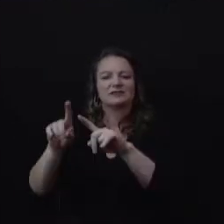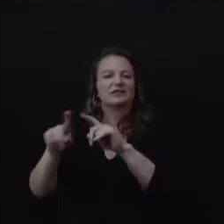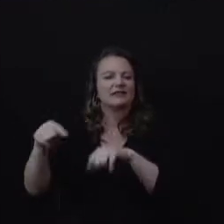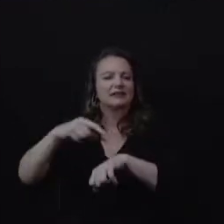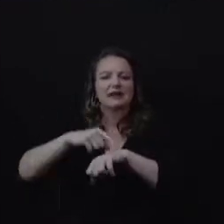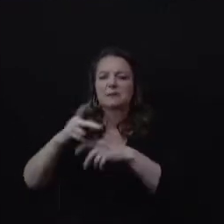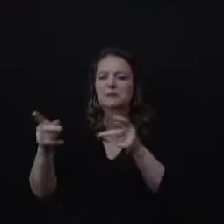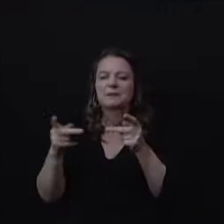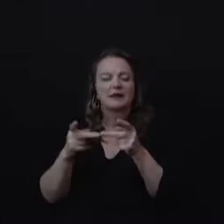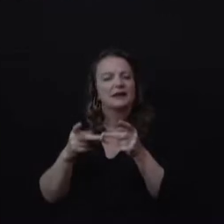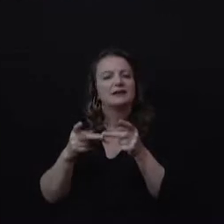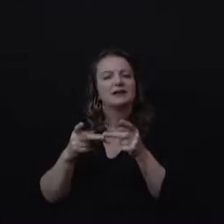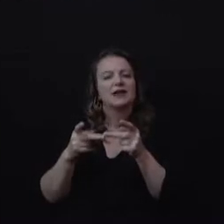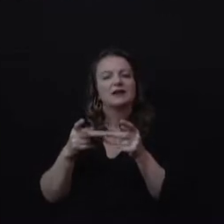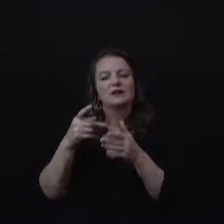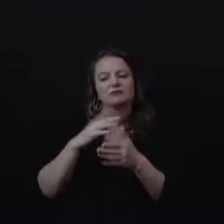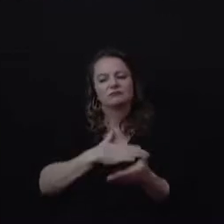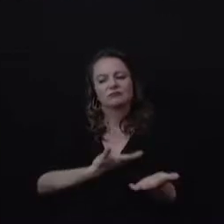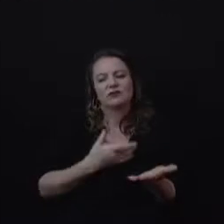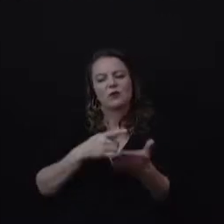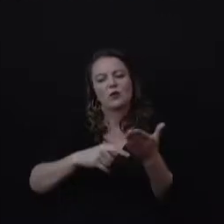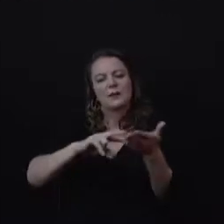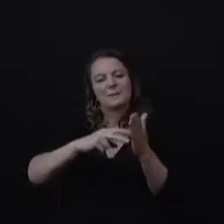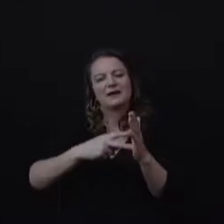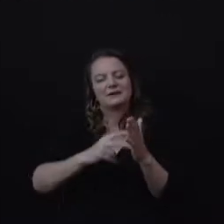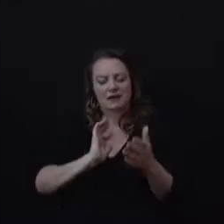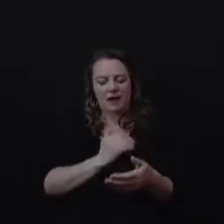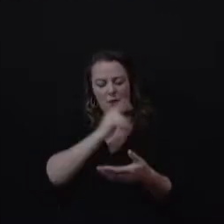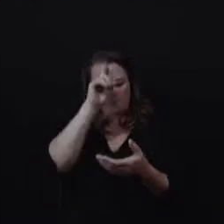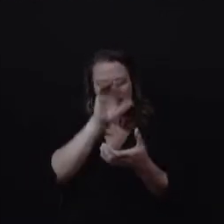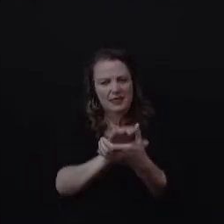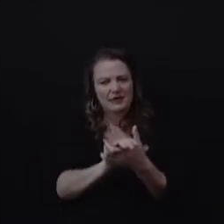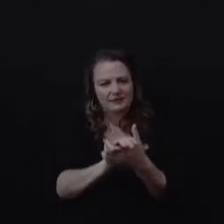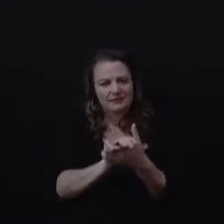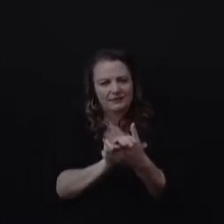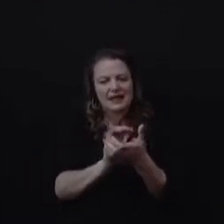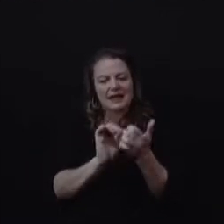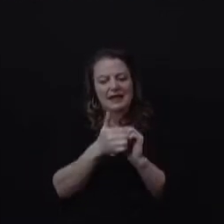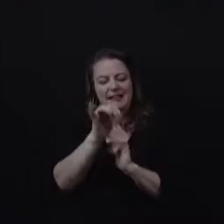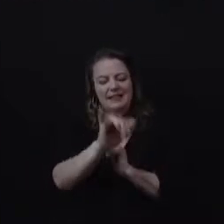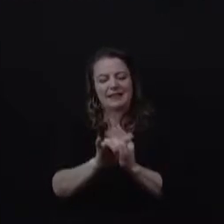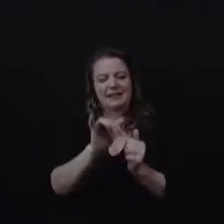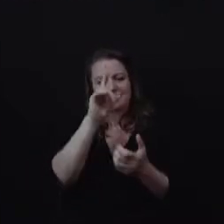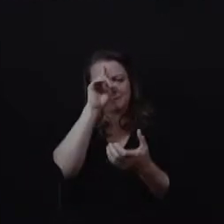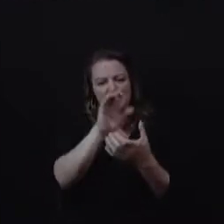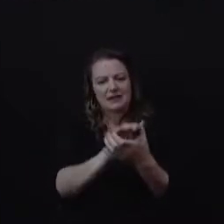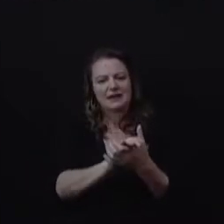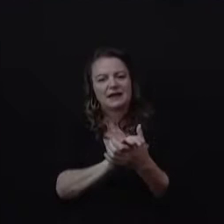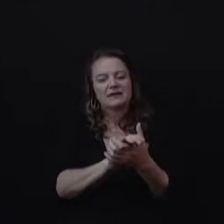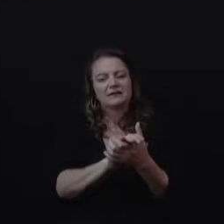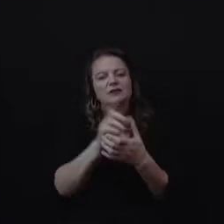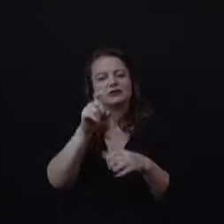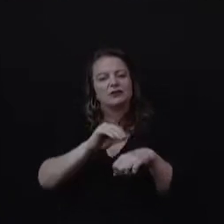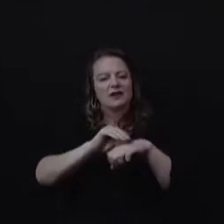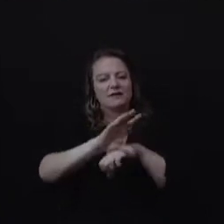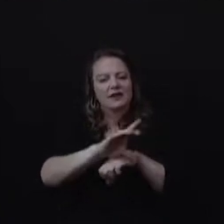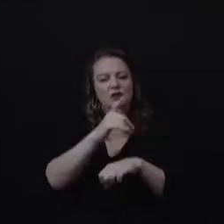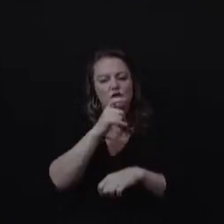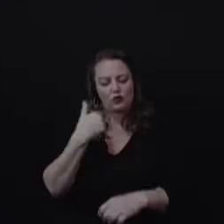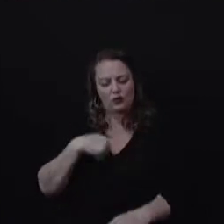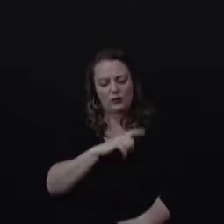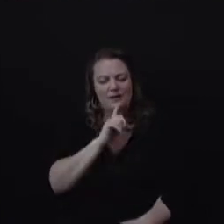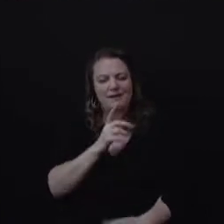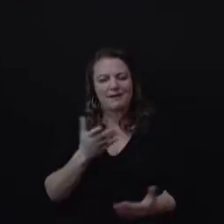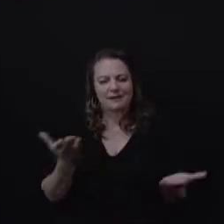to follow Christ, what we believe, and how our beliefs are meant to affect who we are in this